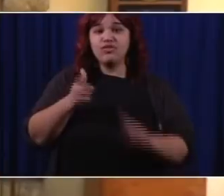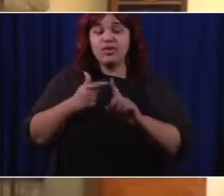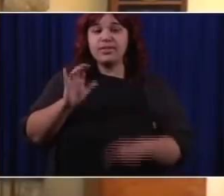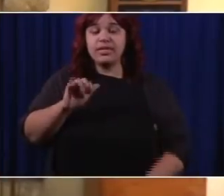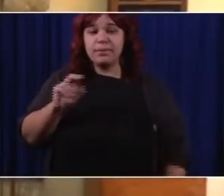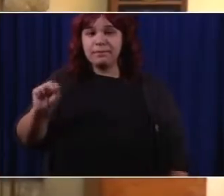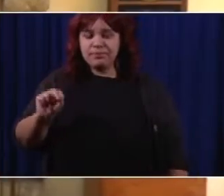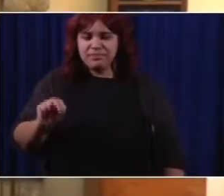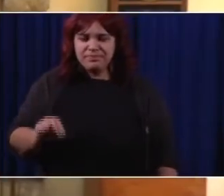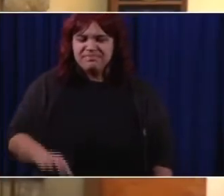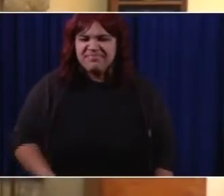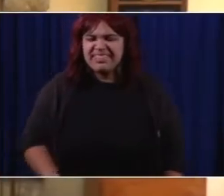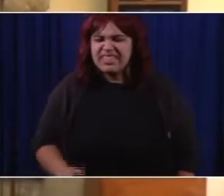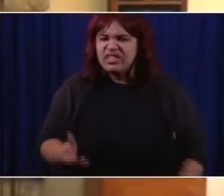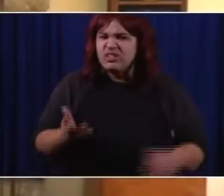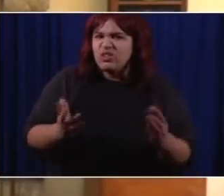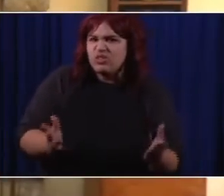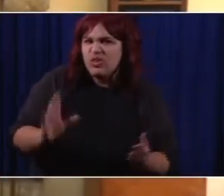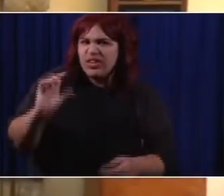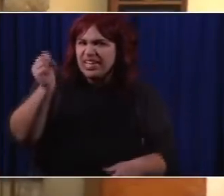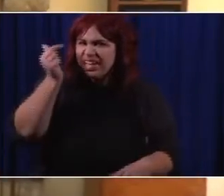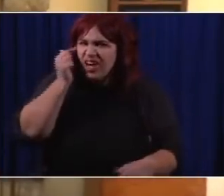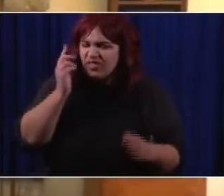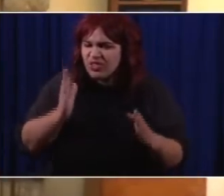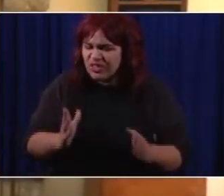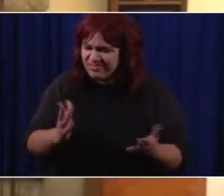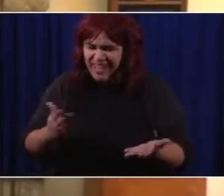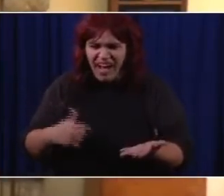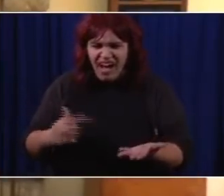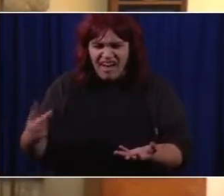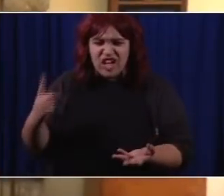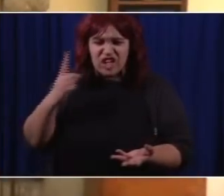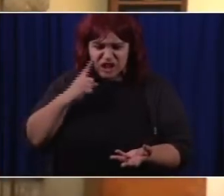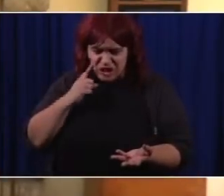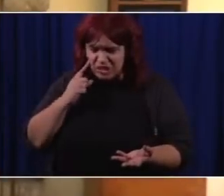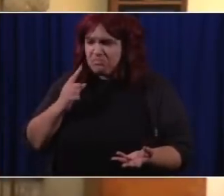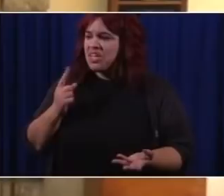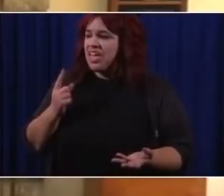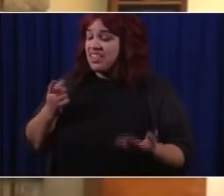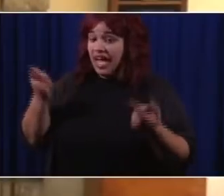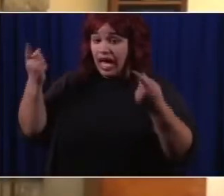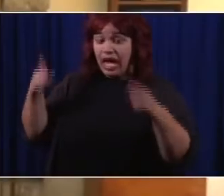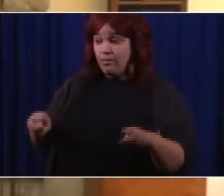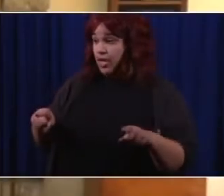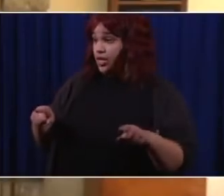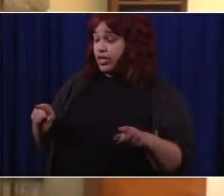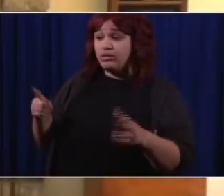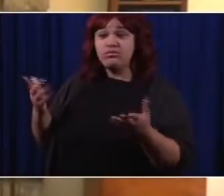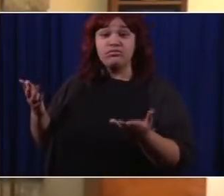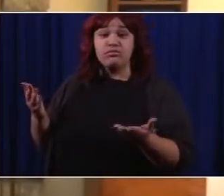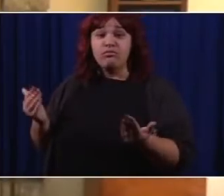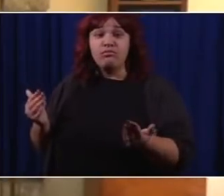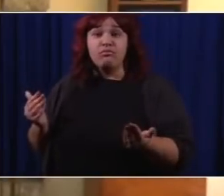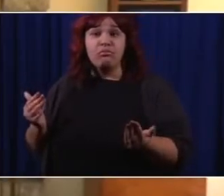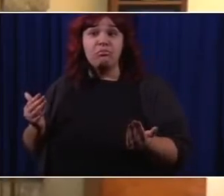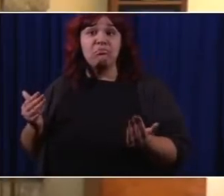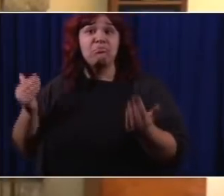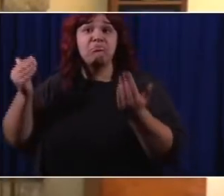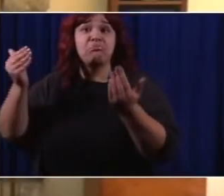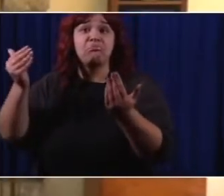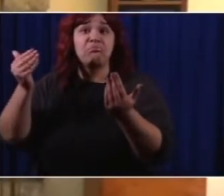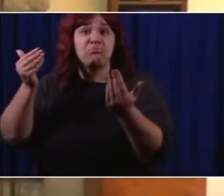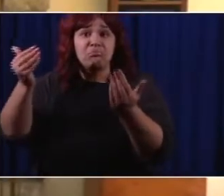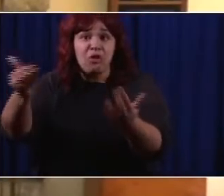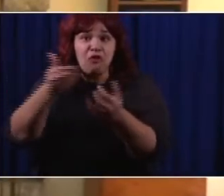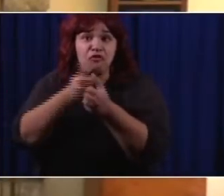me that it will take longer than 1 week for this to tamp down, even if everyone were to just right now at this moment do 100% of the things